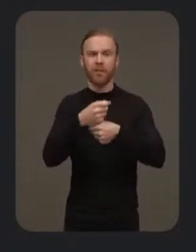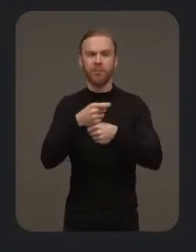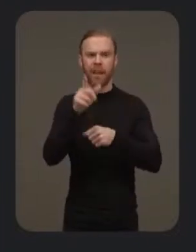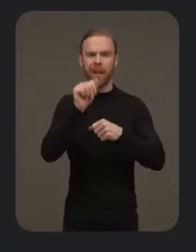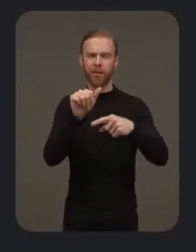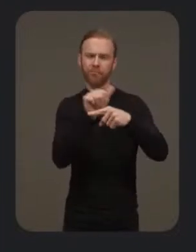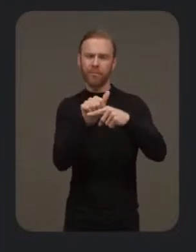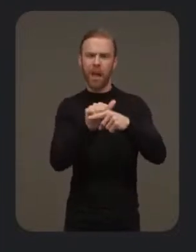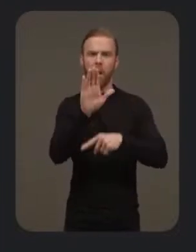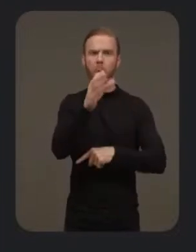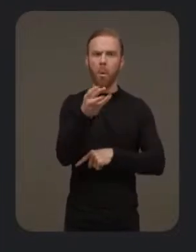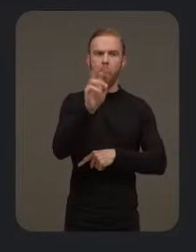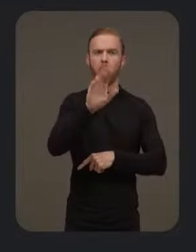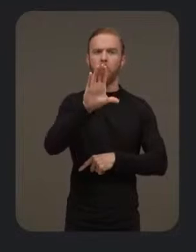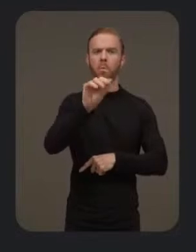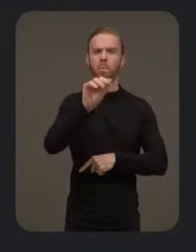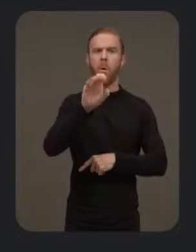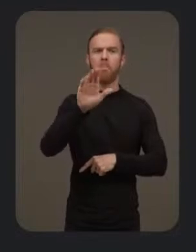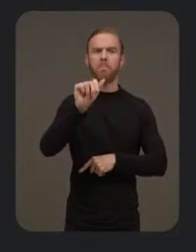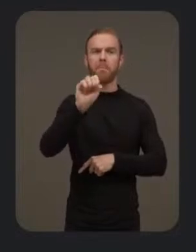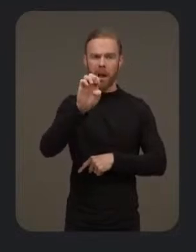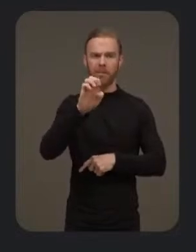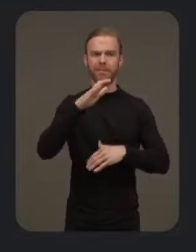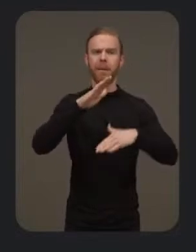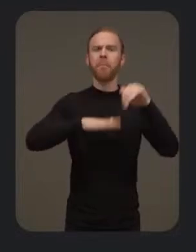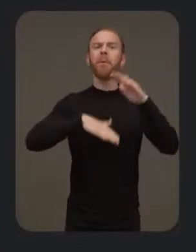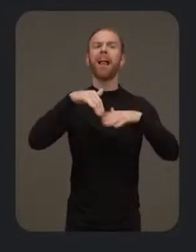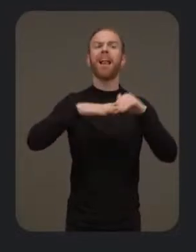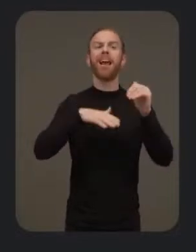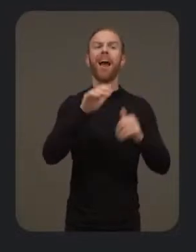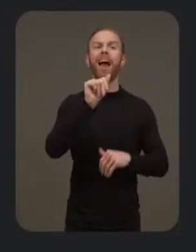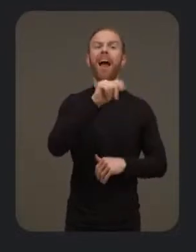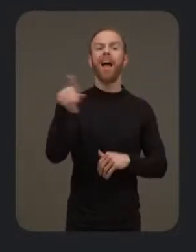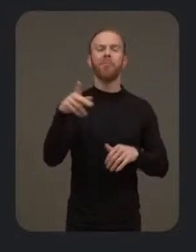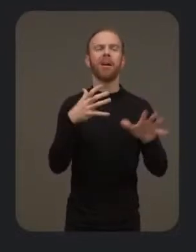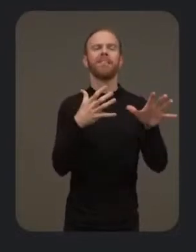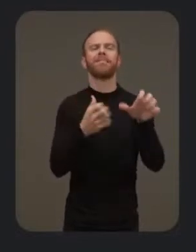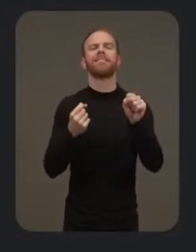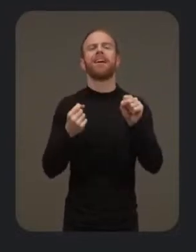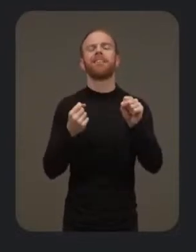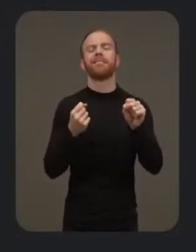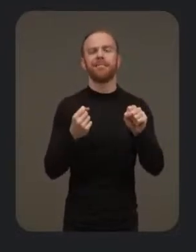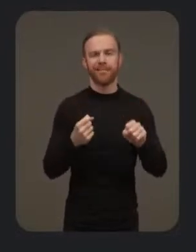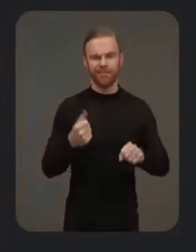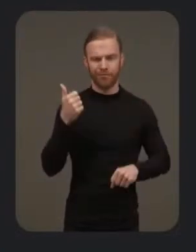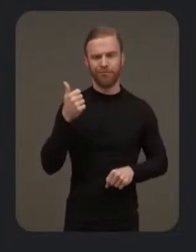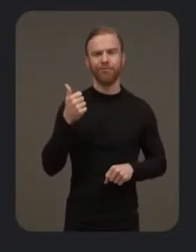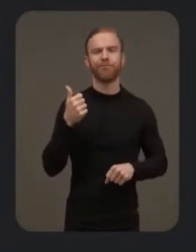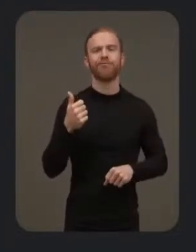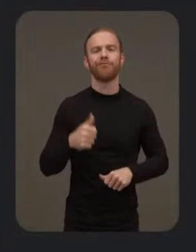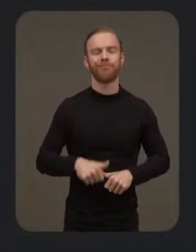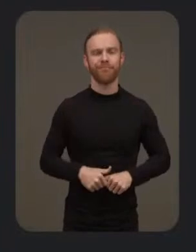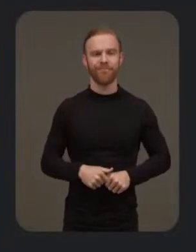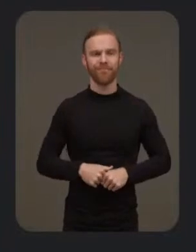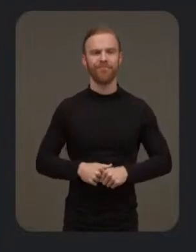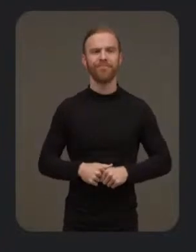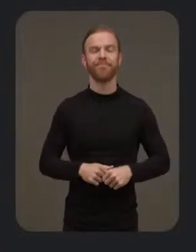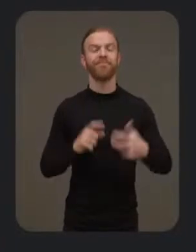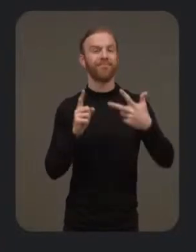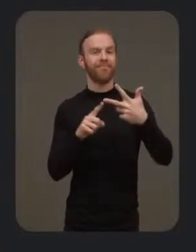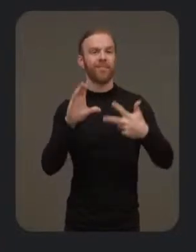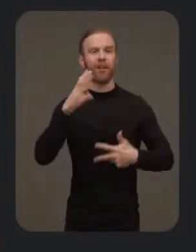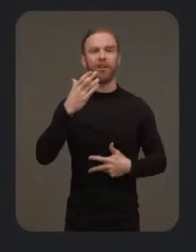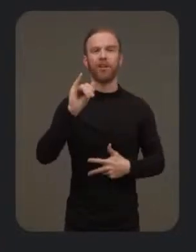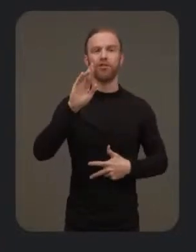which you can train on your own code base to help you build applications faster. And